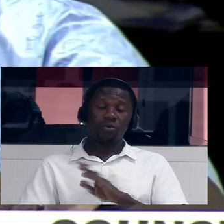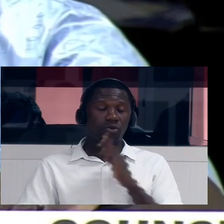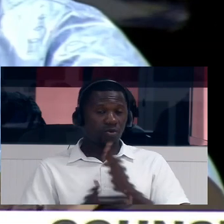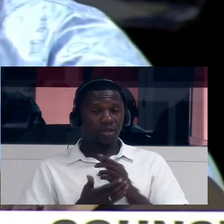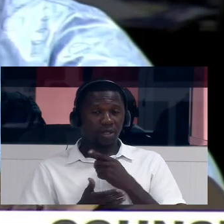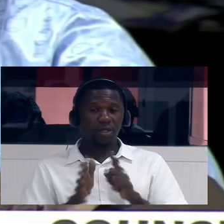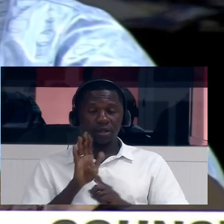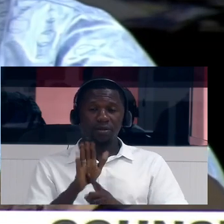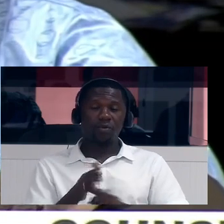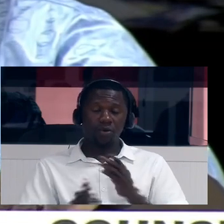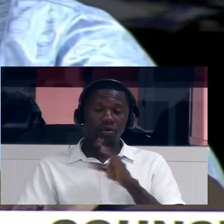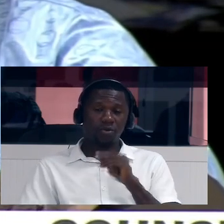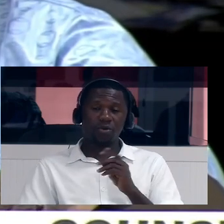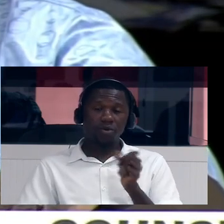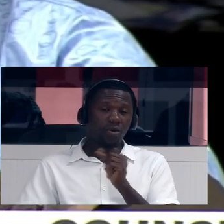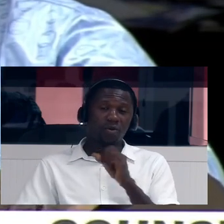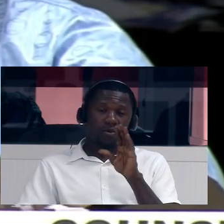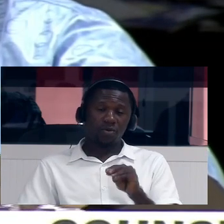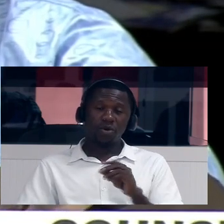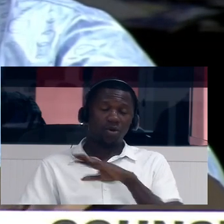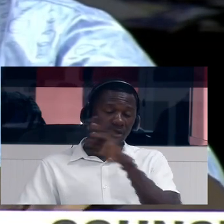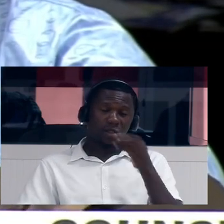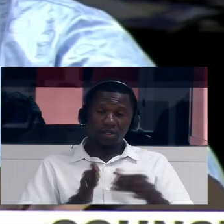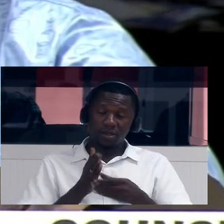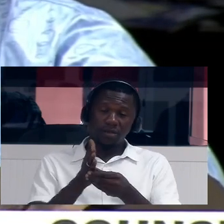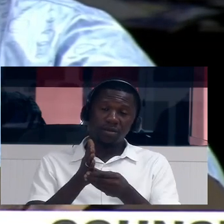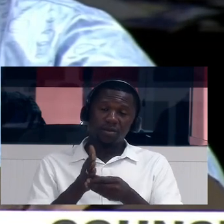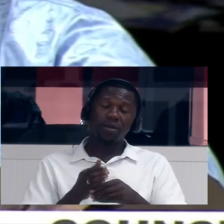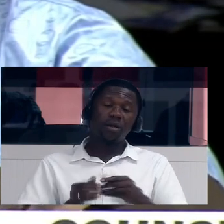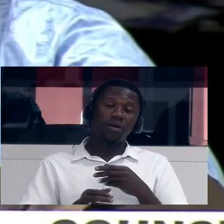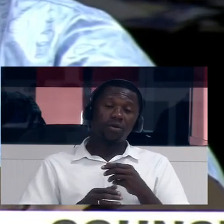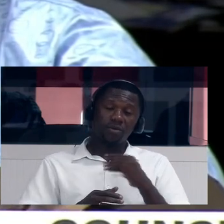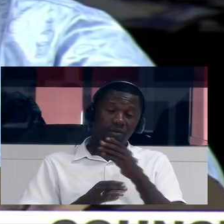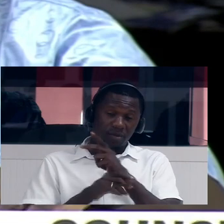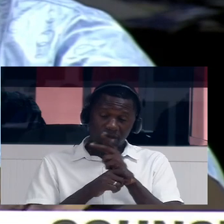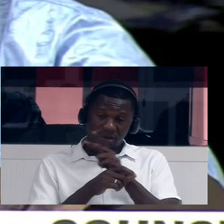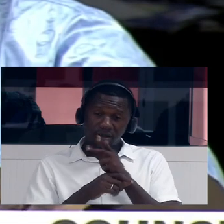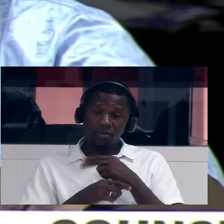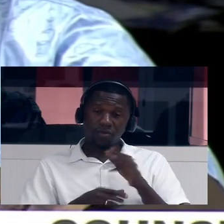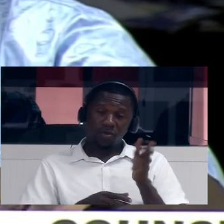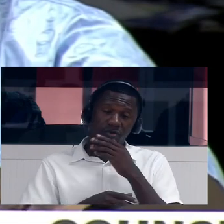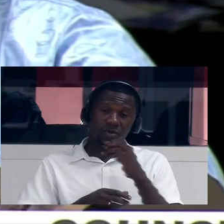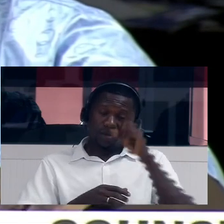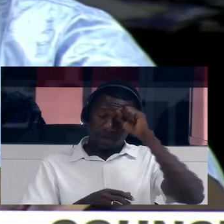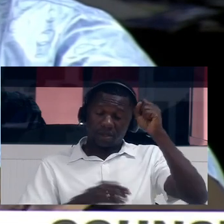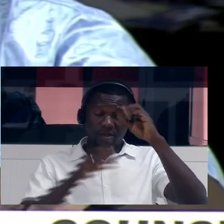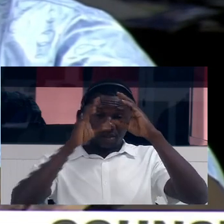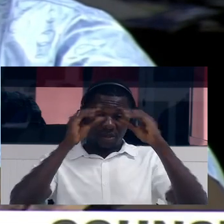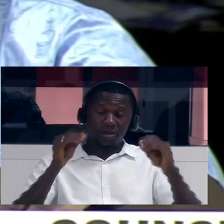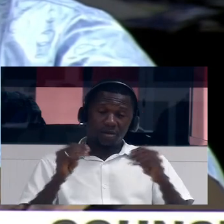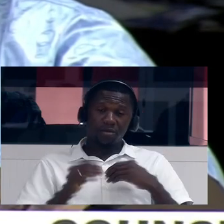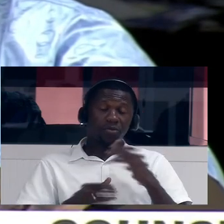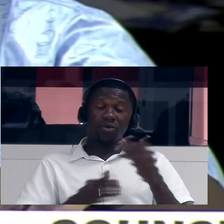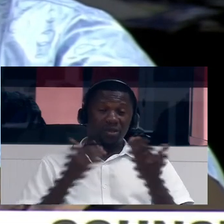which others were doing, all the heads of the security services would go to State House most evenings, go and drink this